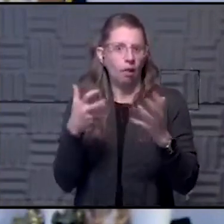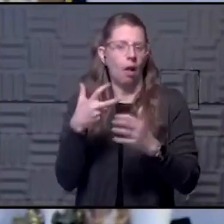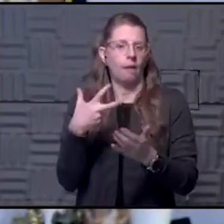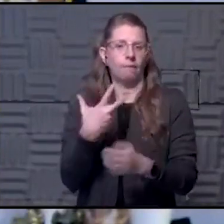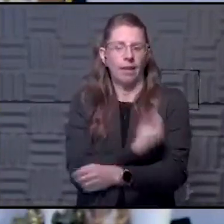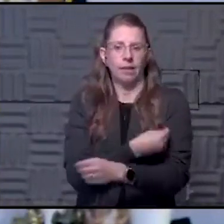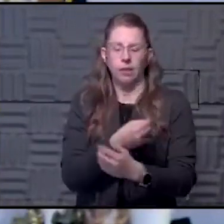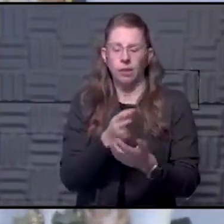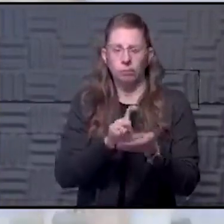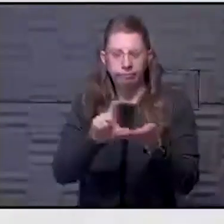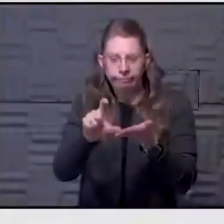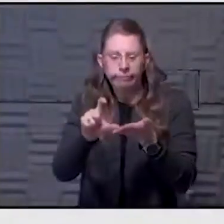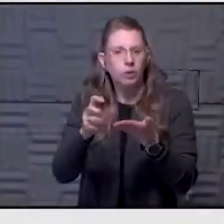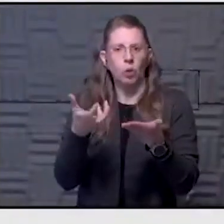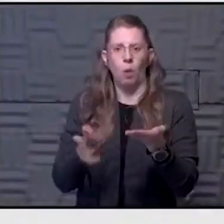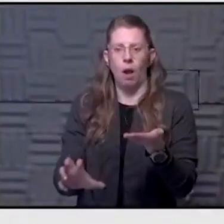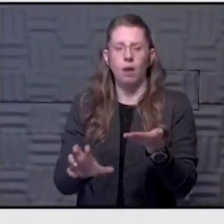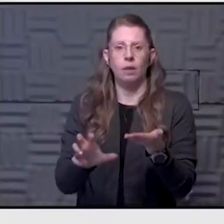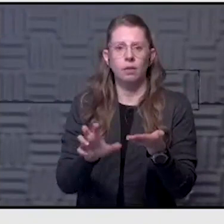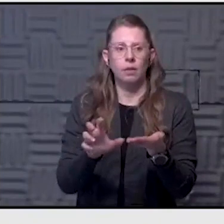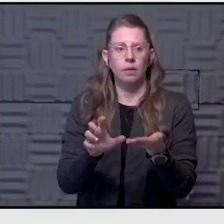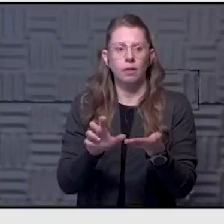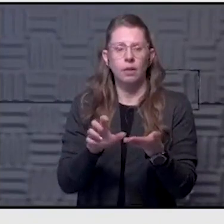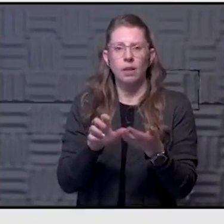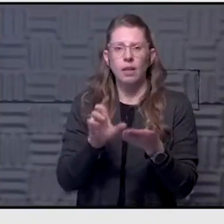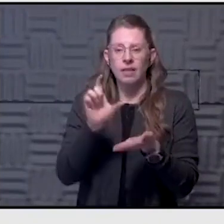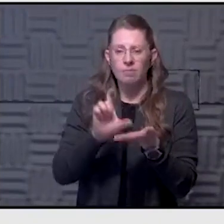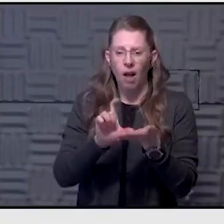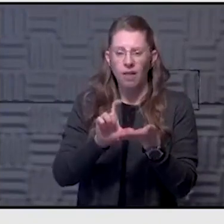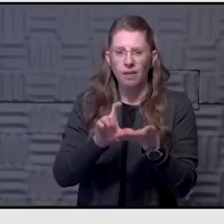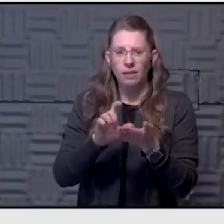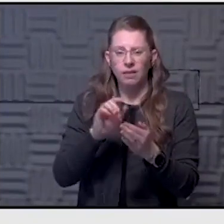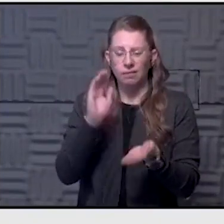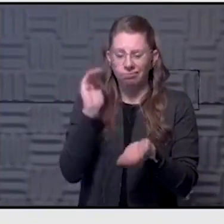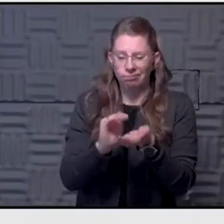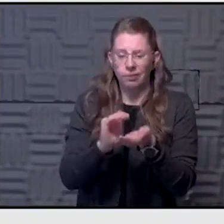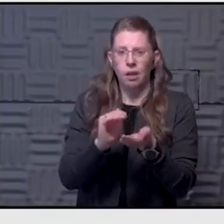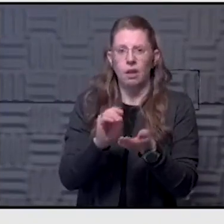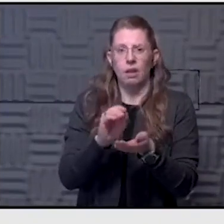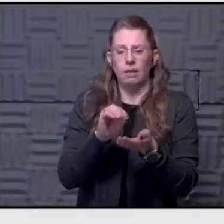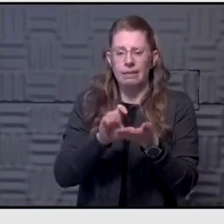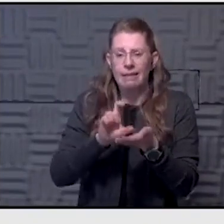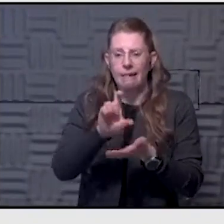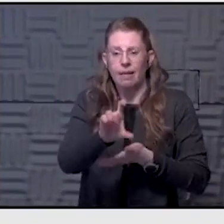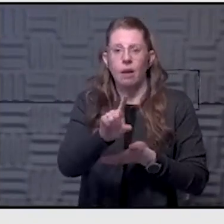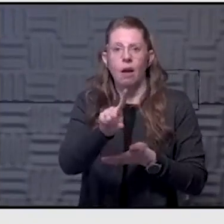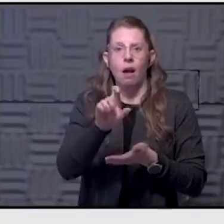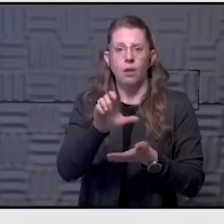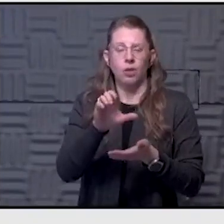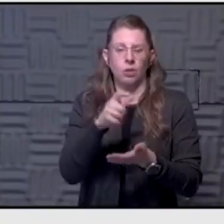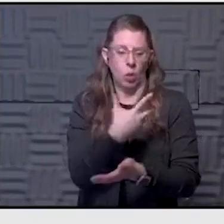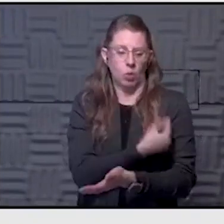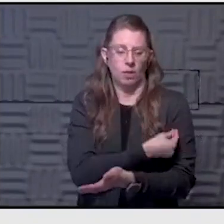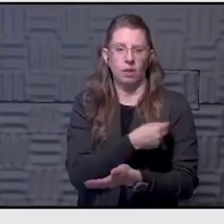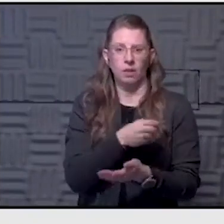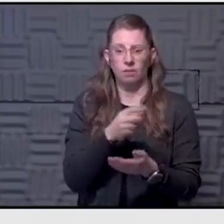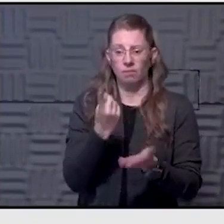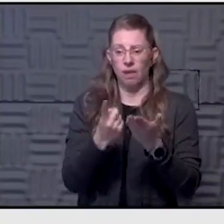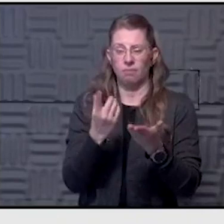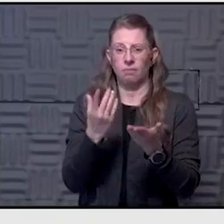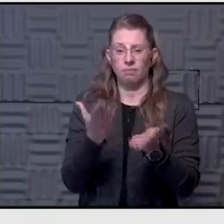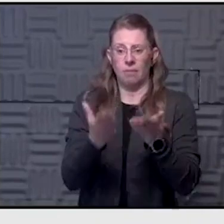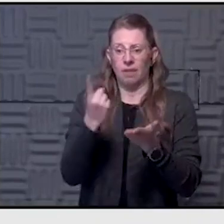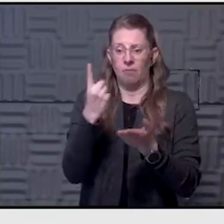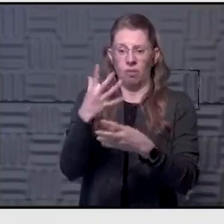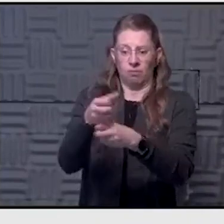vaccine vials. The smallest number we can send is 100 doses. So you might see somebody that gets 100 doses, the